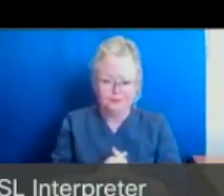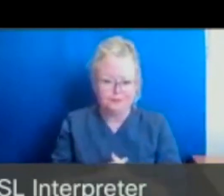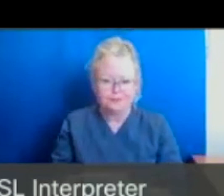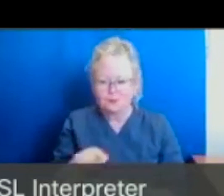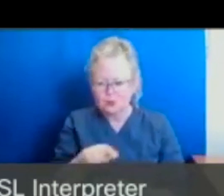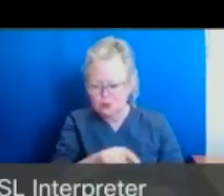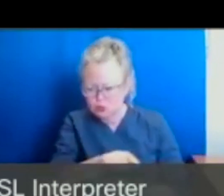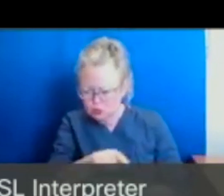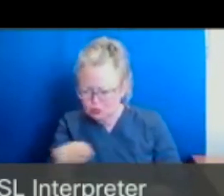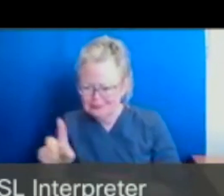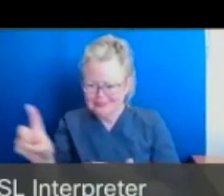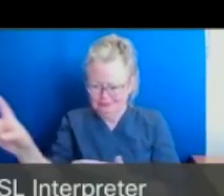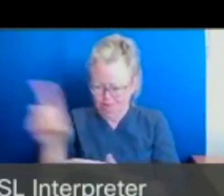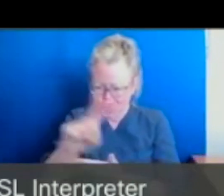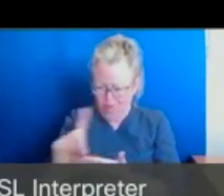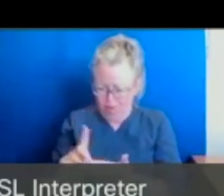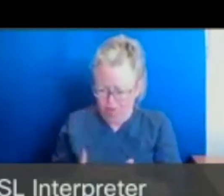expert